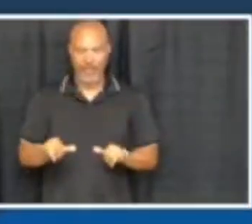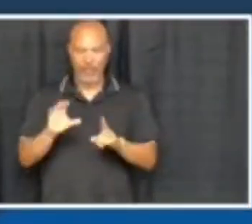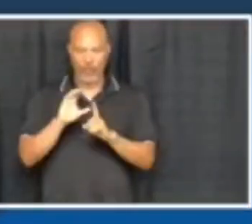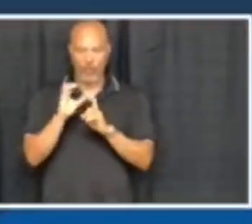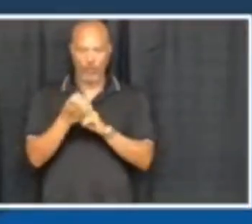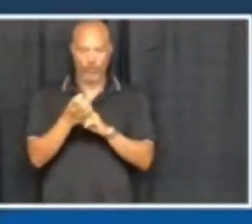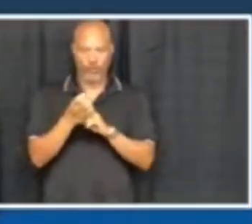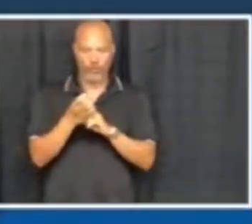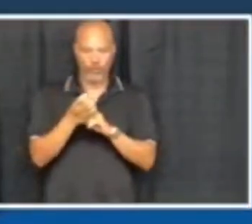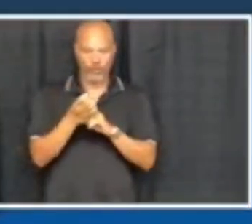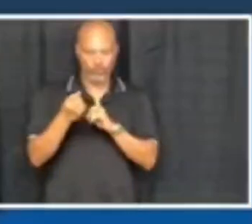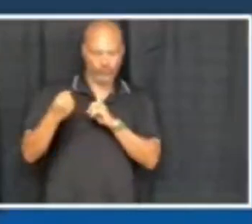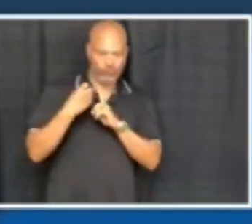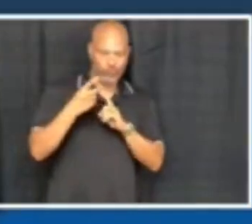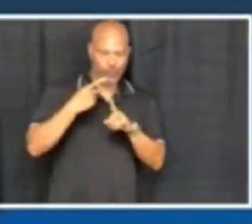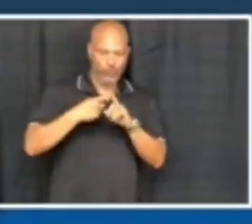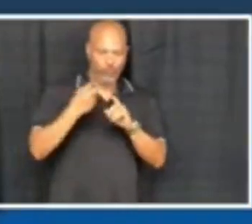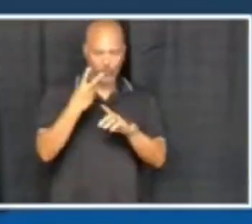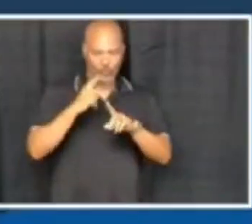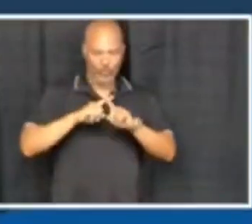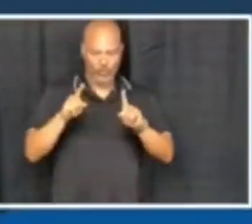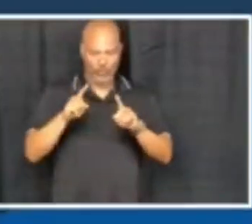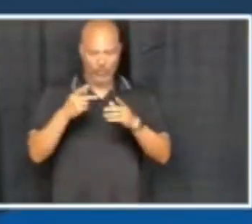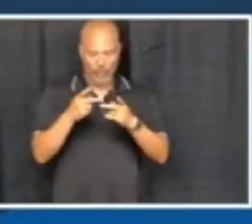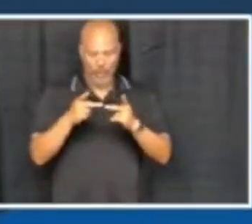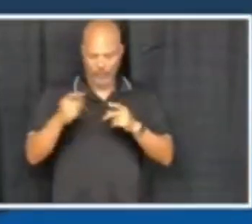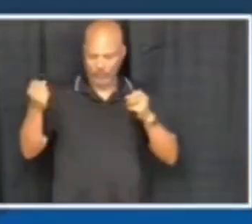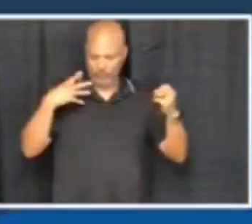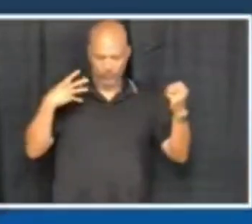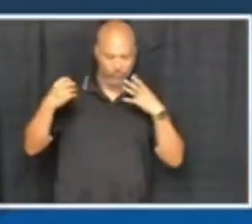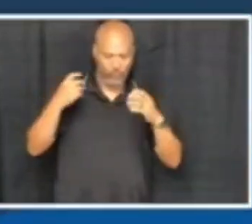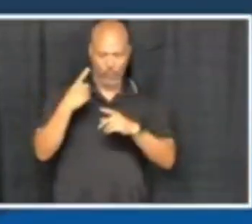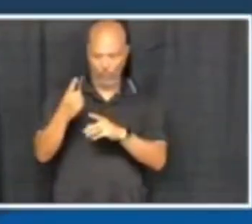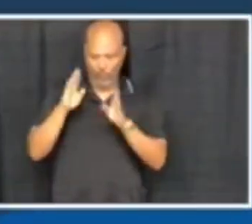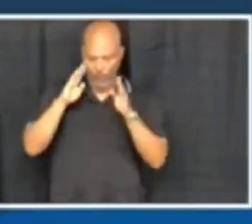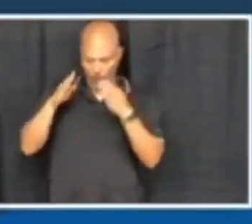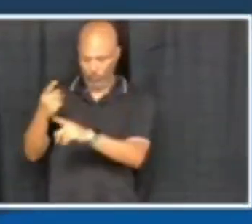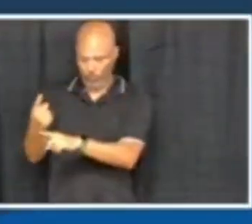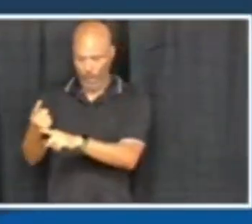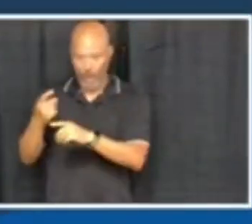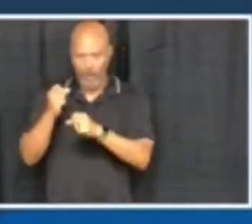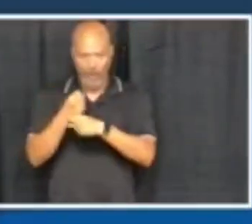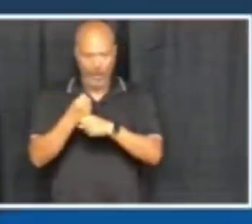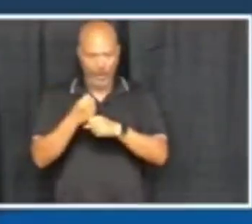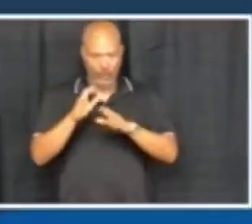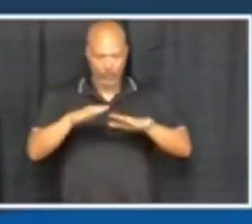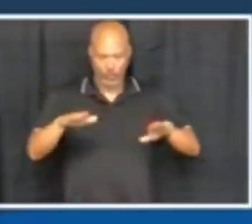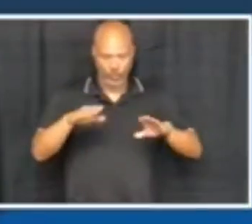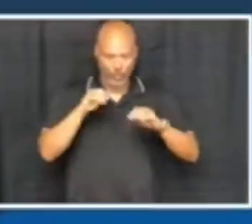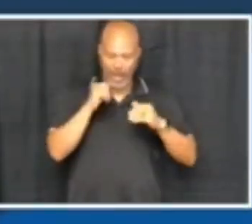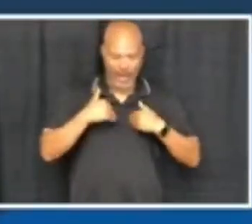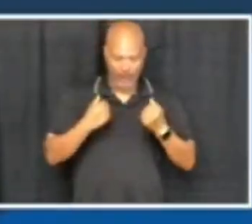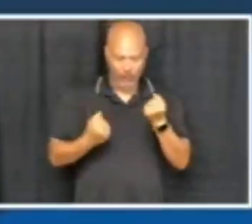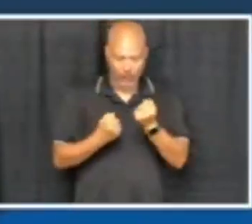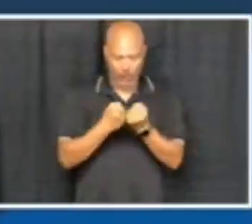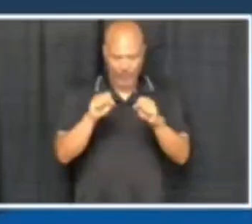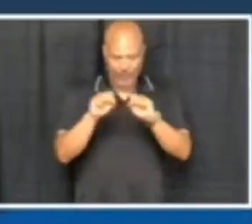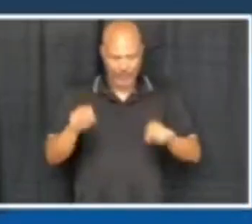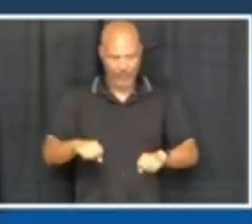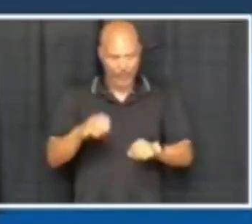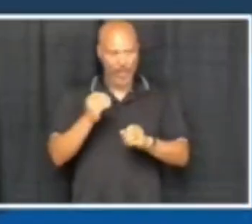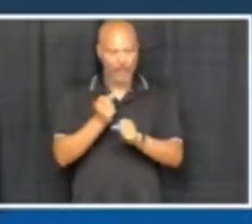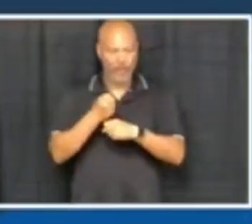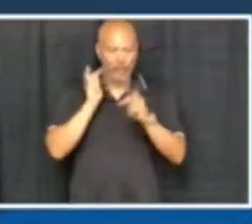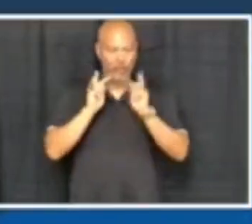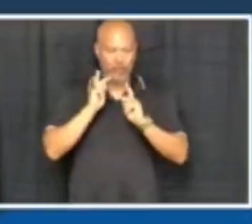being reinforced from two different elements. It leaves children vulnerable due to not having a support system, and it makes